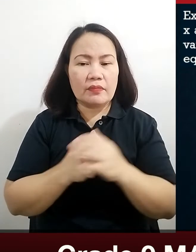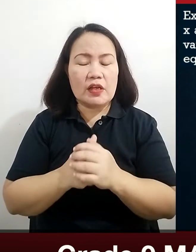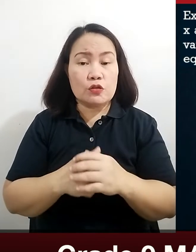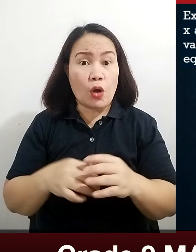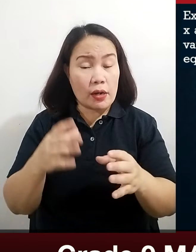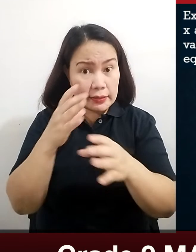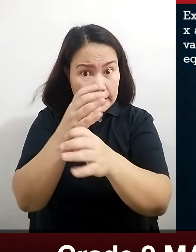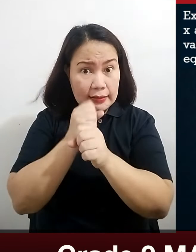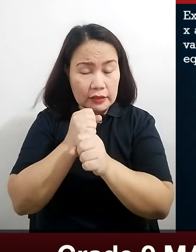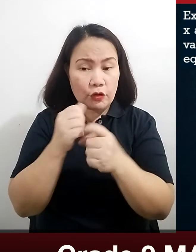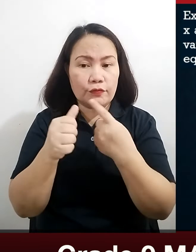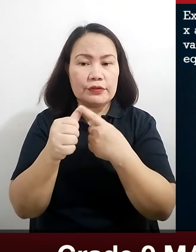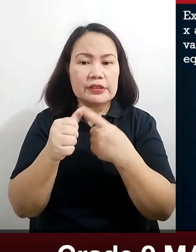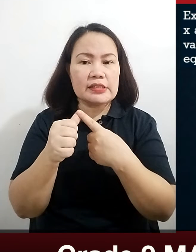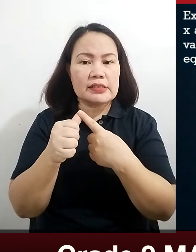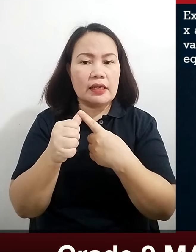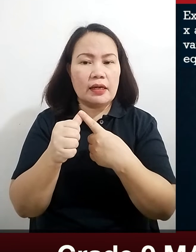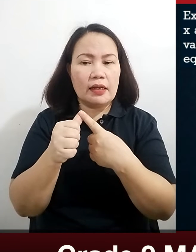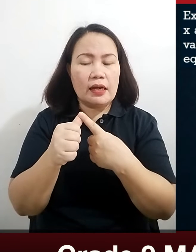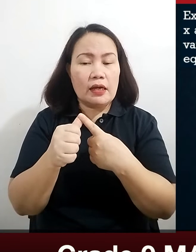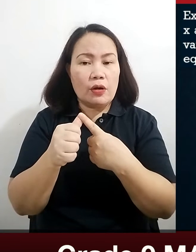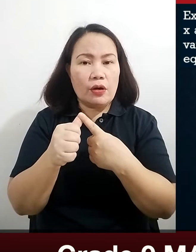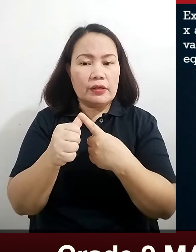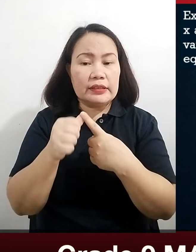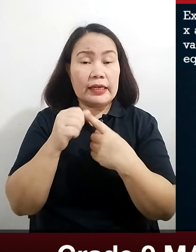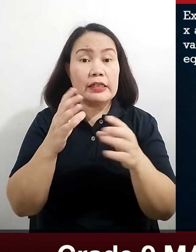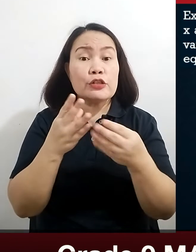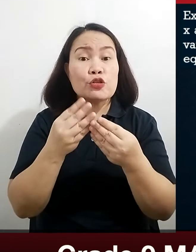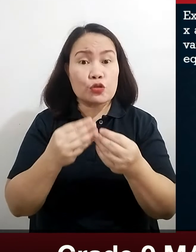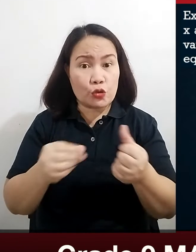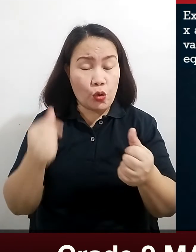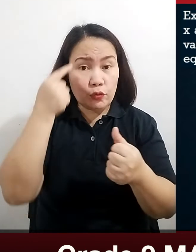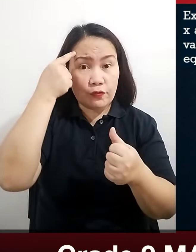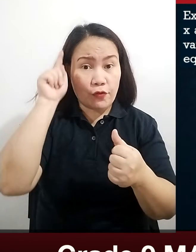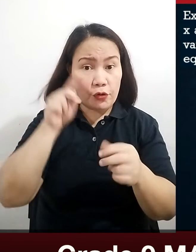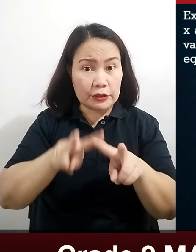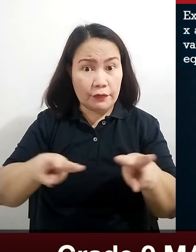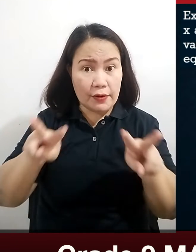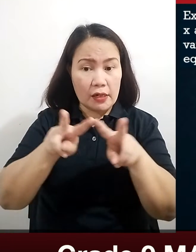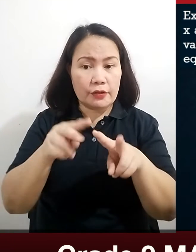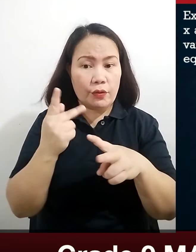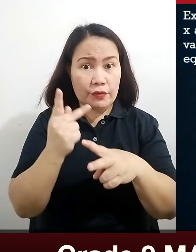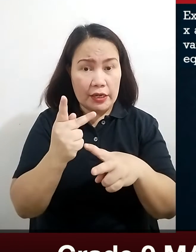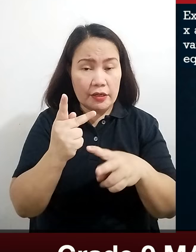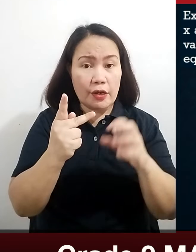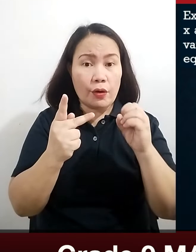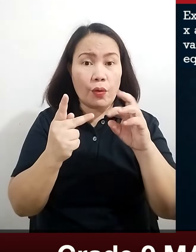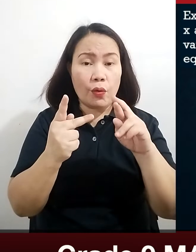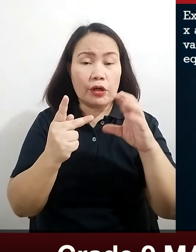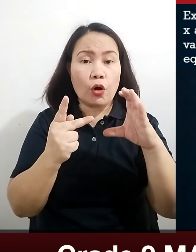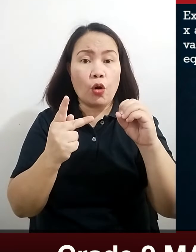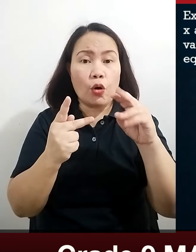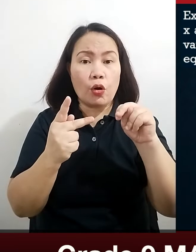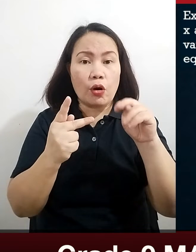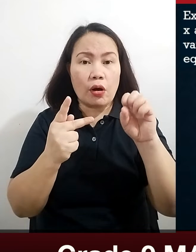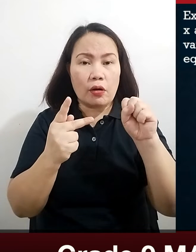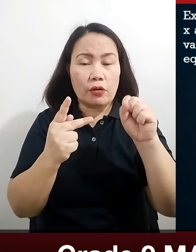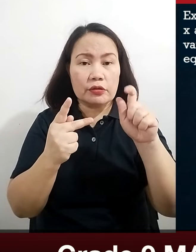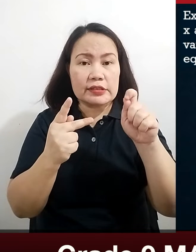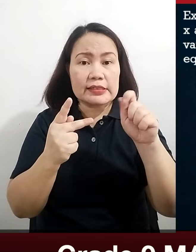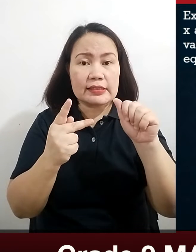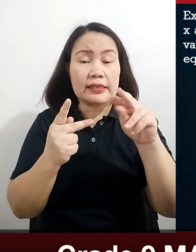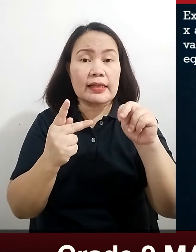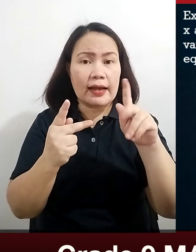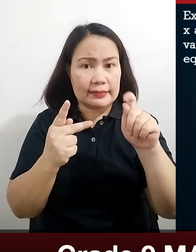equation of variation, kunin muna natin yung value ng K or yung constant natin, yung variation constant. So,